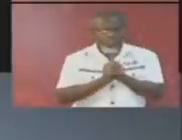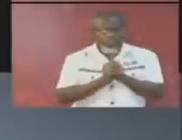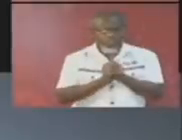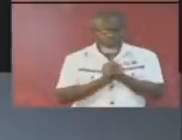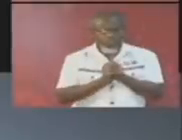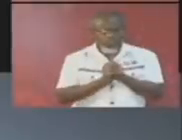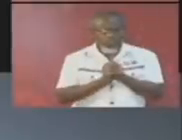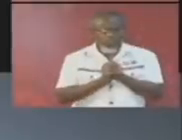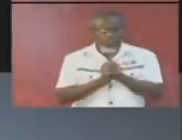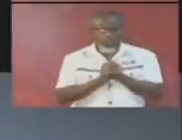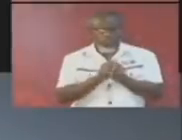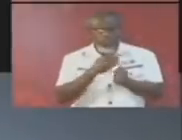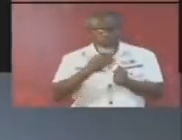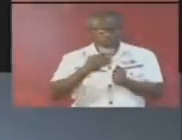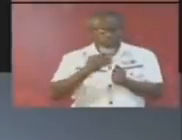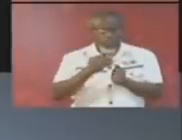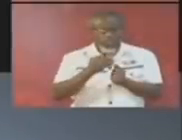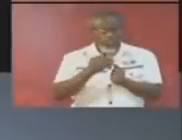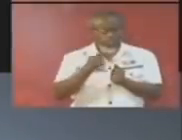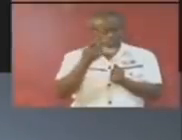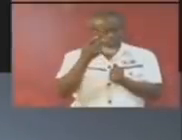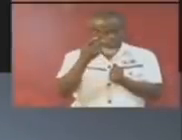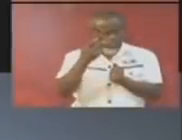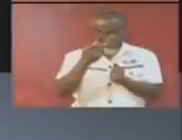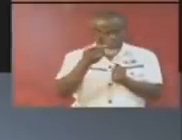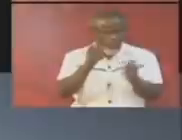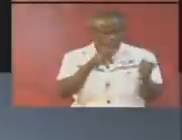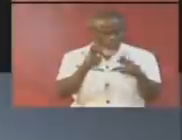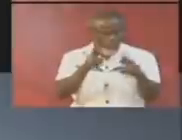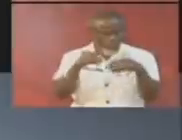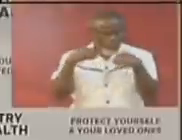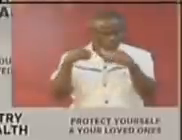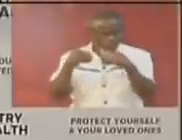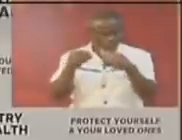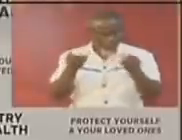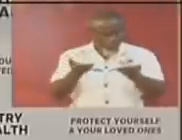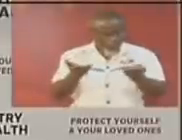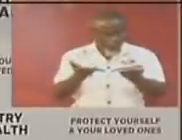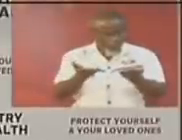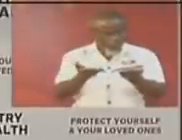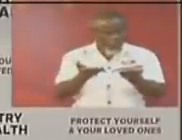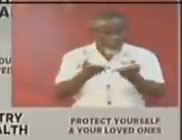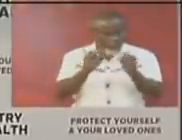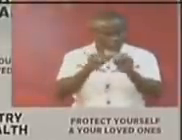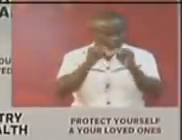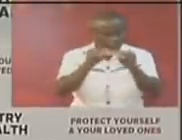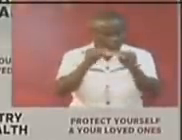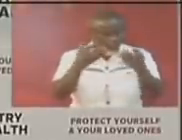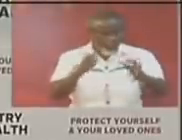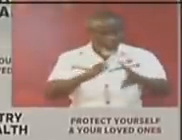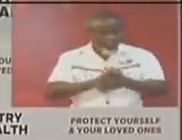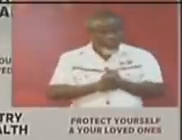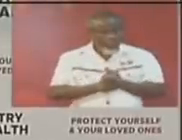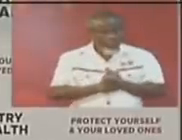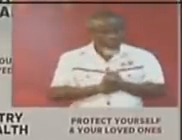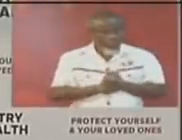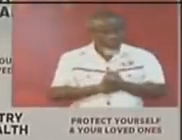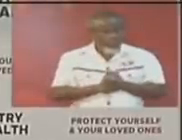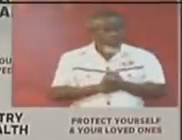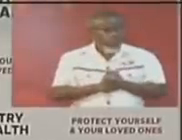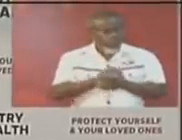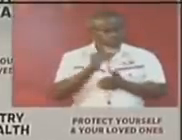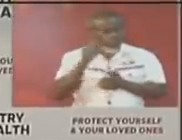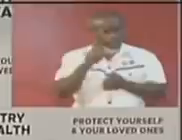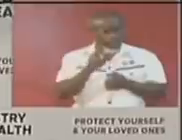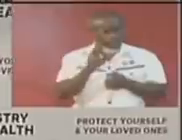I know it was supposed to be installed by February. Are we still on track with that? Yeah, so I can say that the tenders have actually been closed and the contract has been